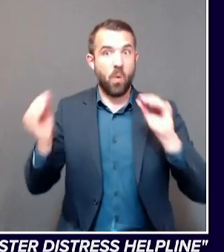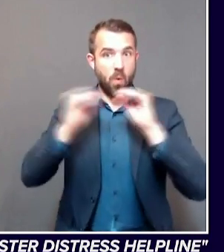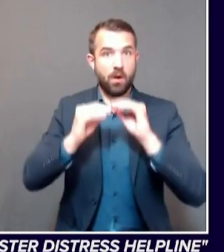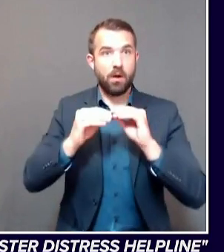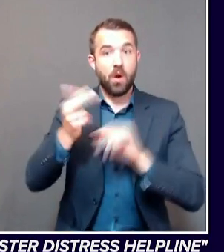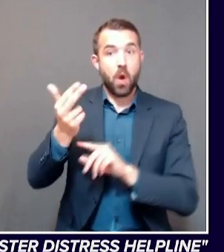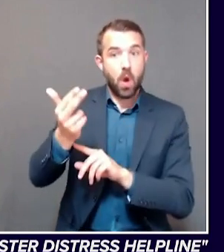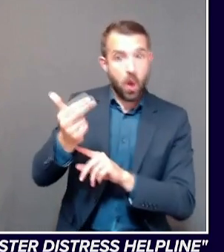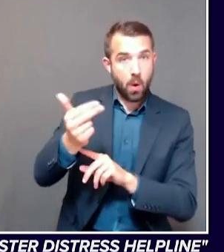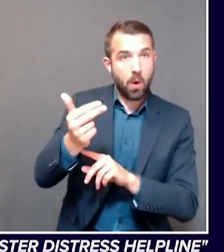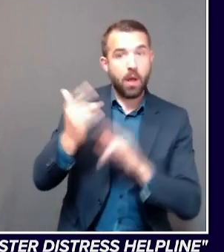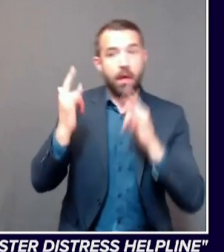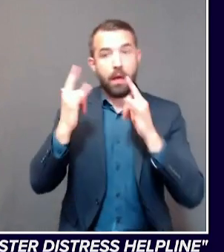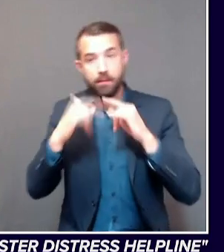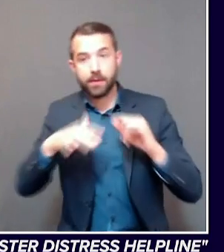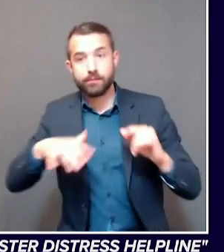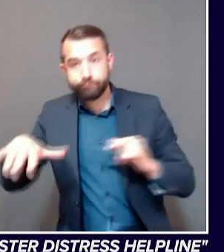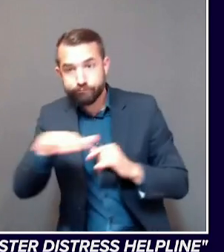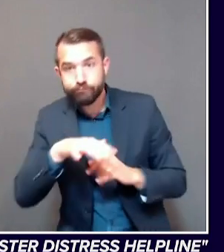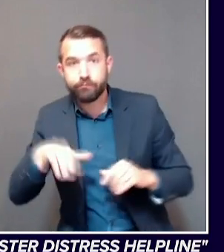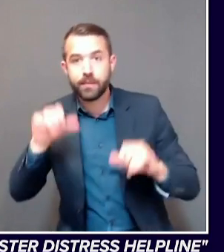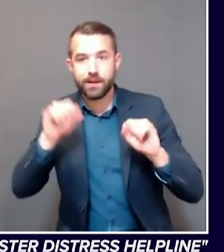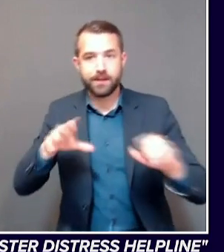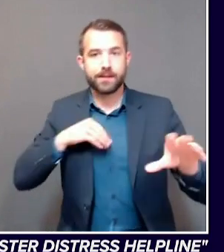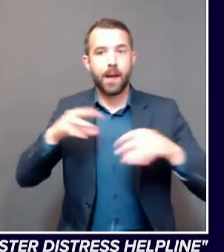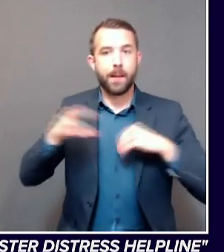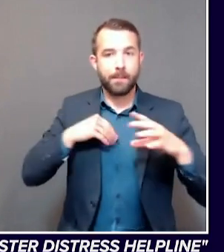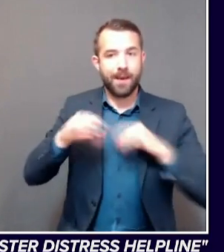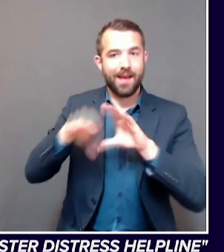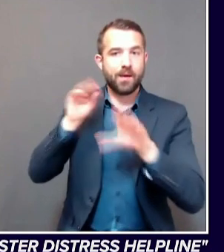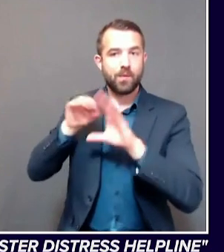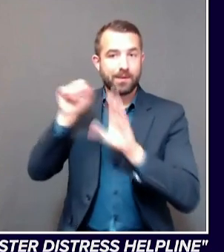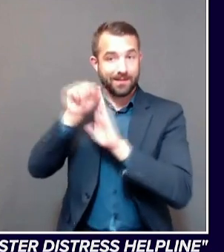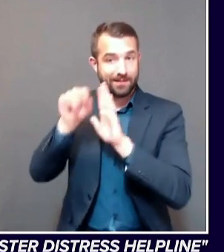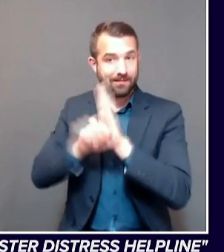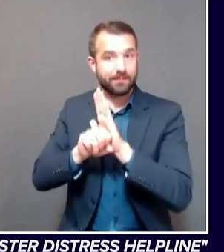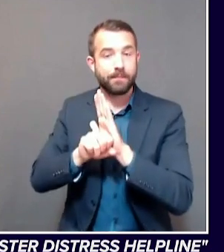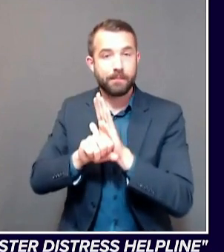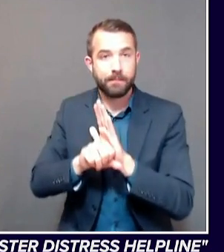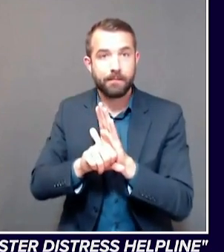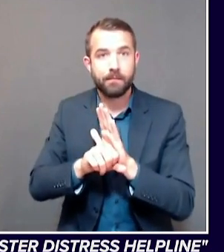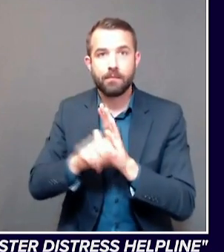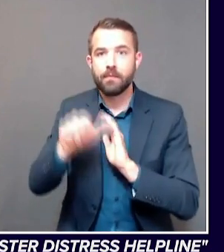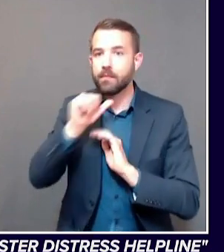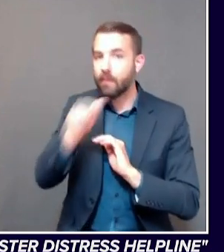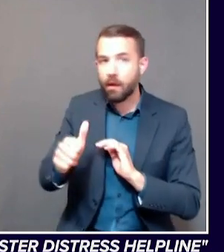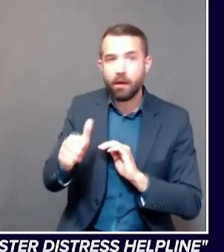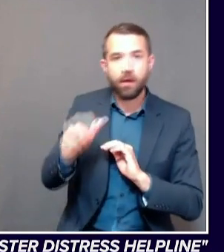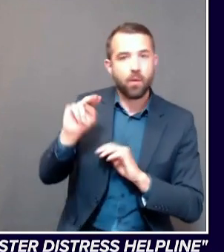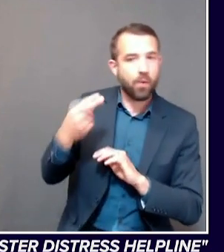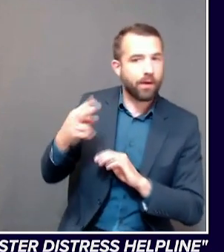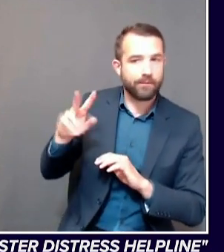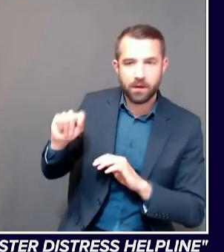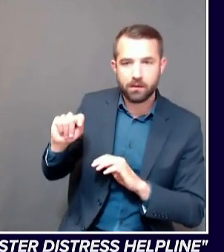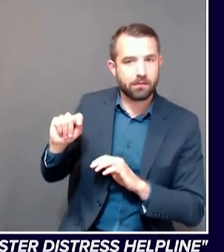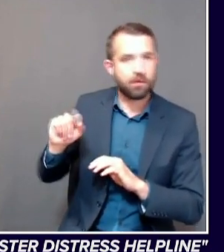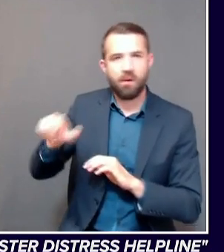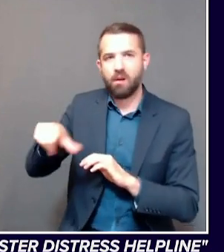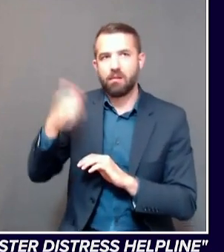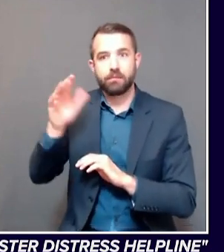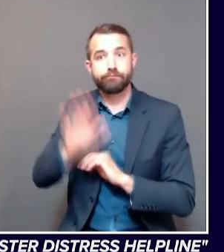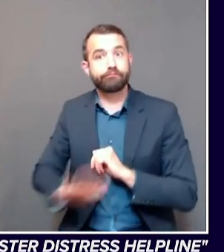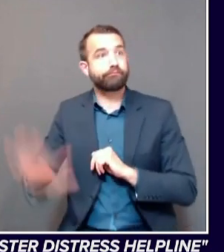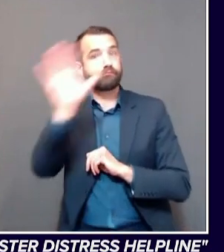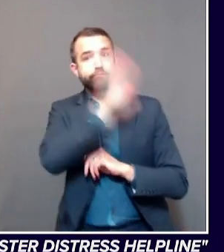and campgrounds in Maine can accept people from states other than New Hampshire and Vermont with a recent negative